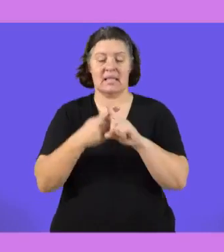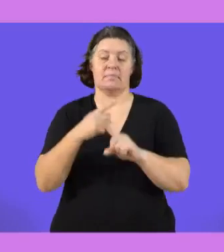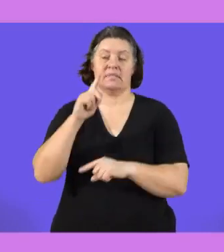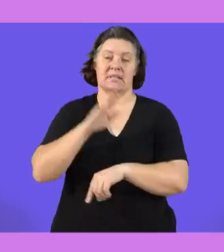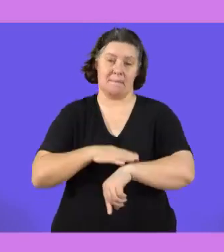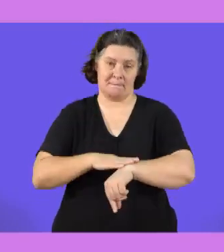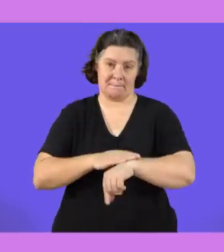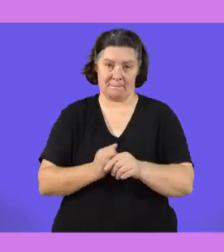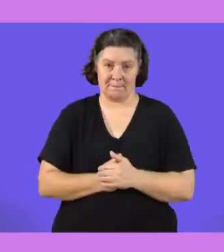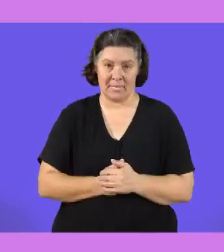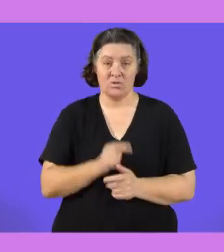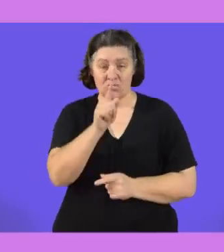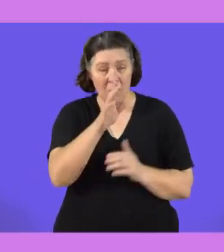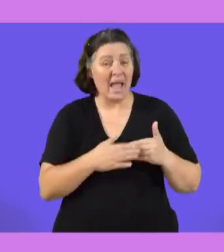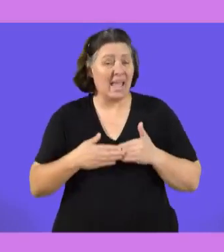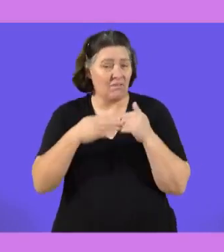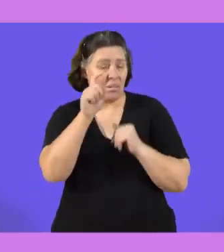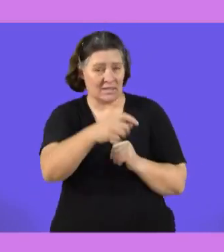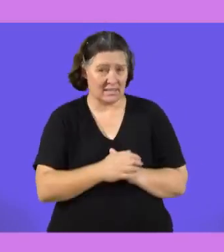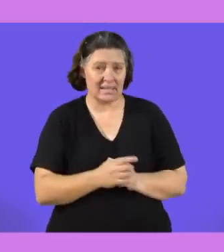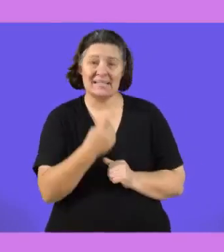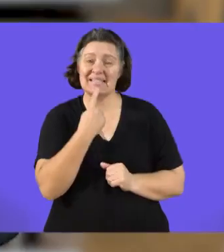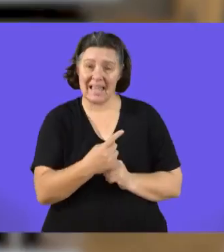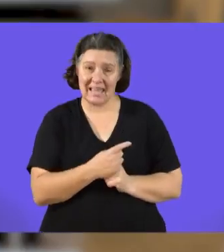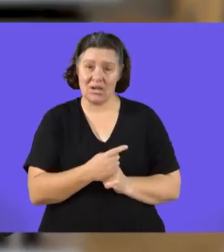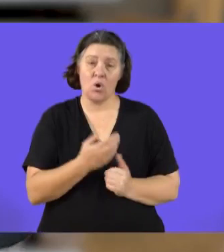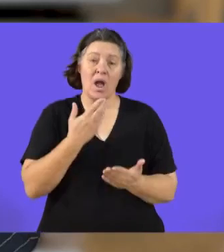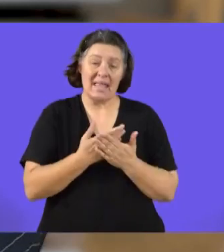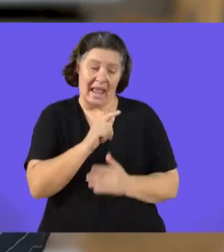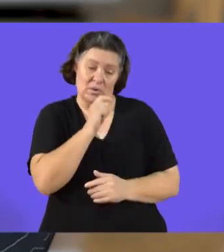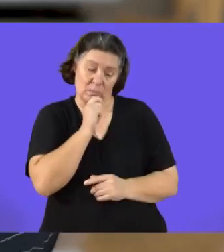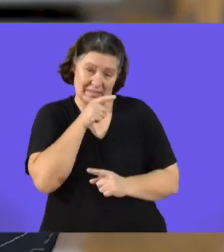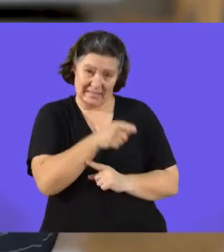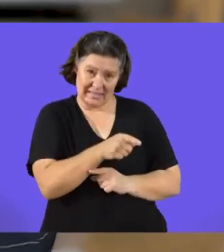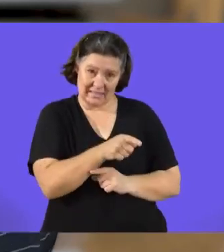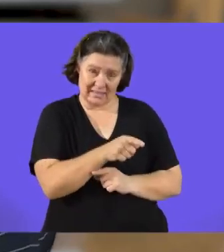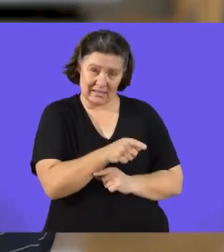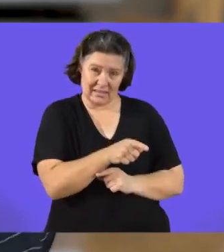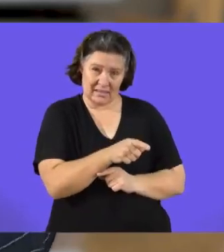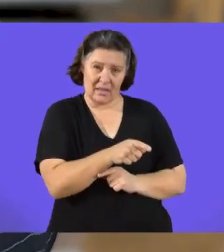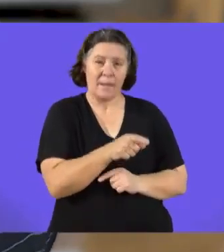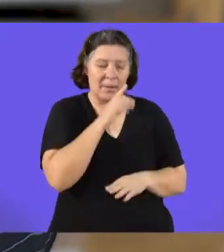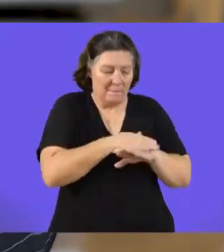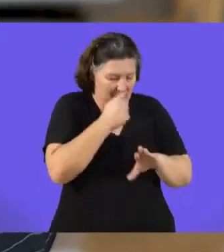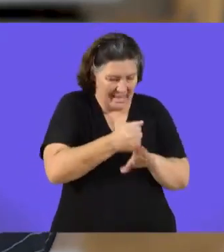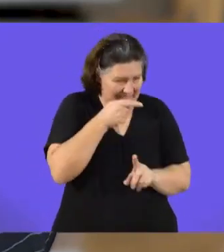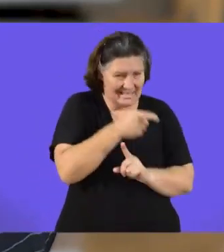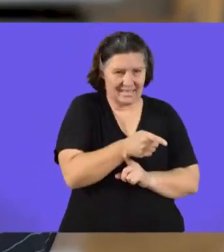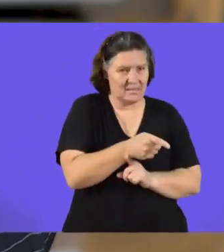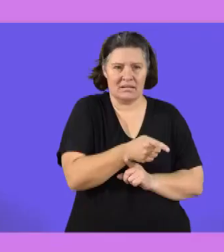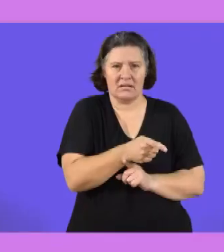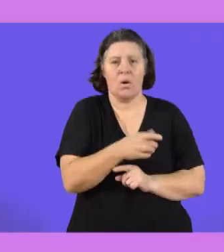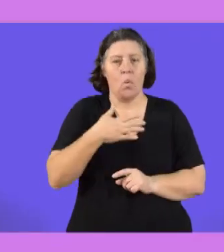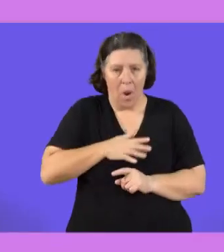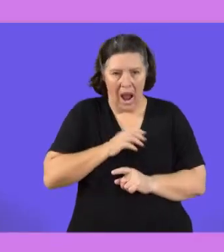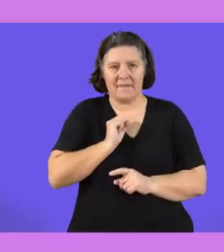time. Now learners, I want you to be careful here, even though it says you may use this formula, distance. Based on this formula here,